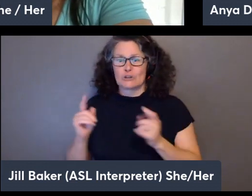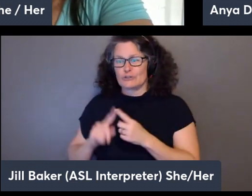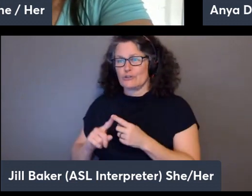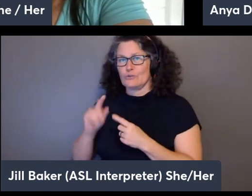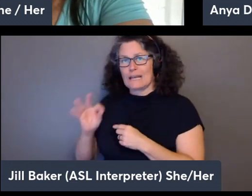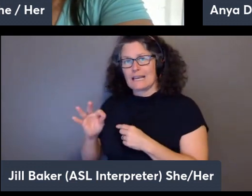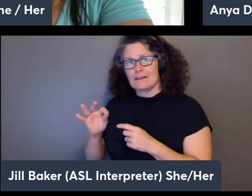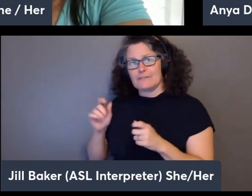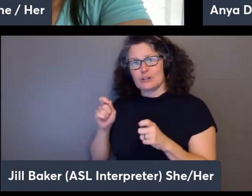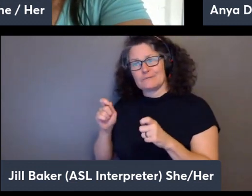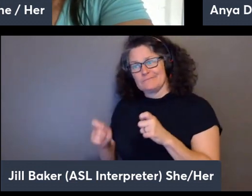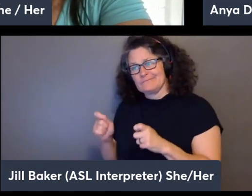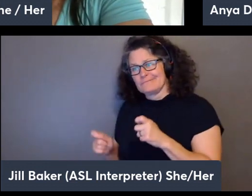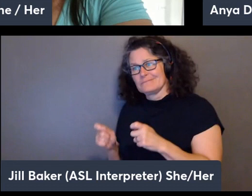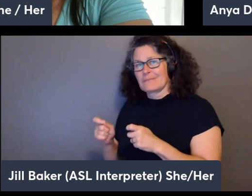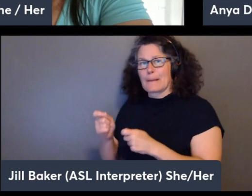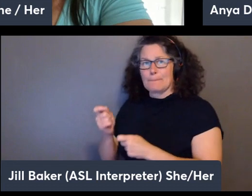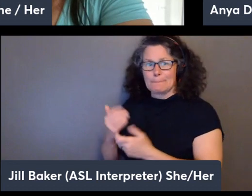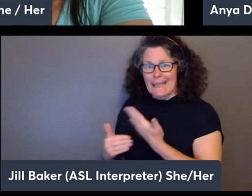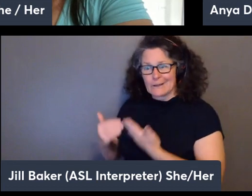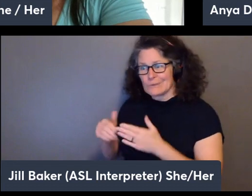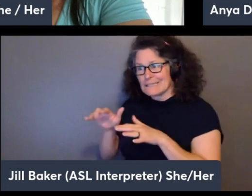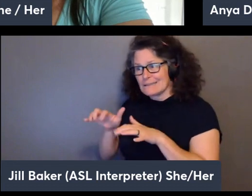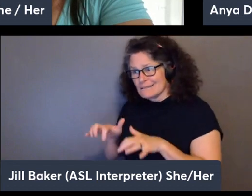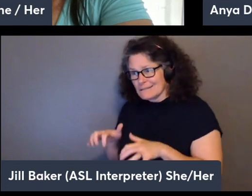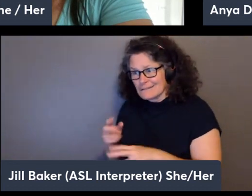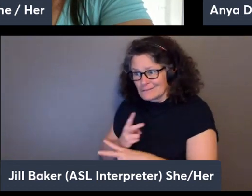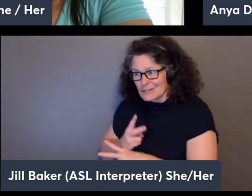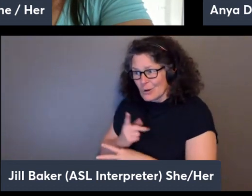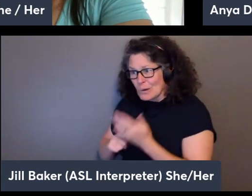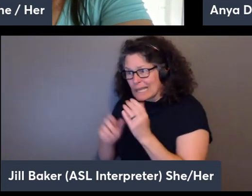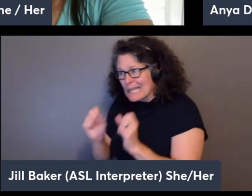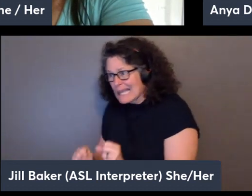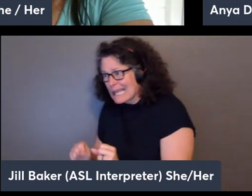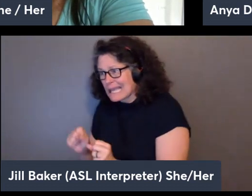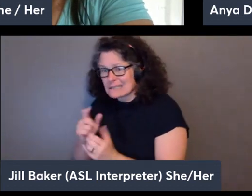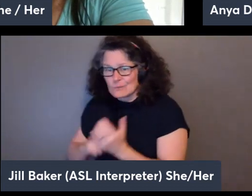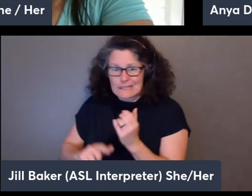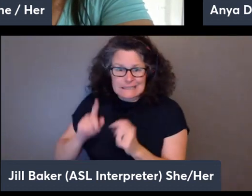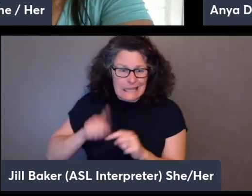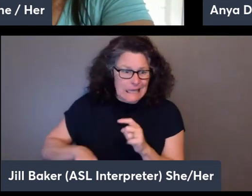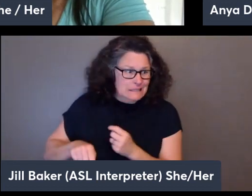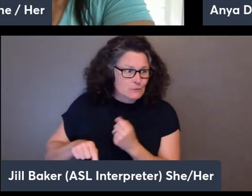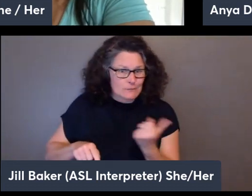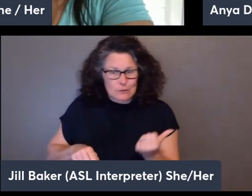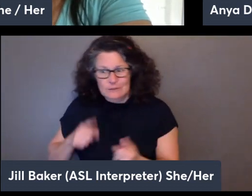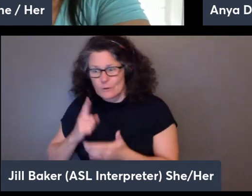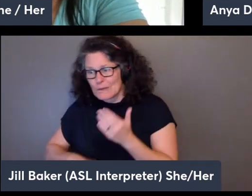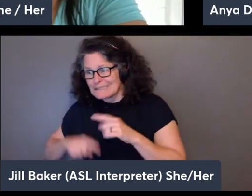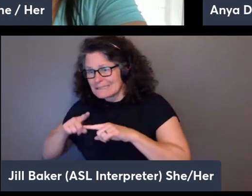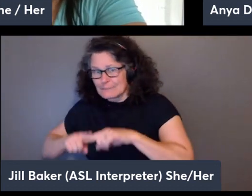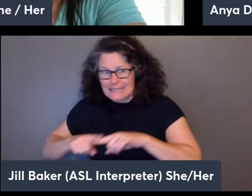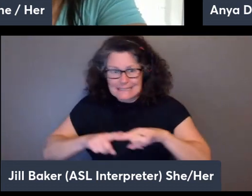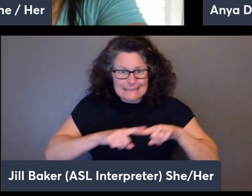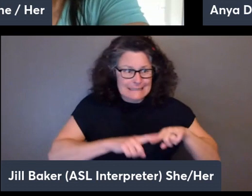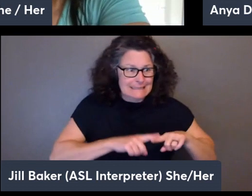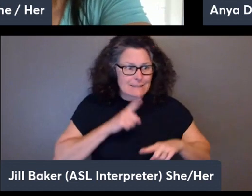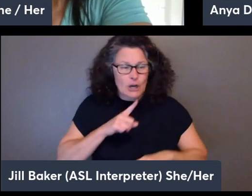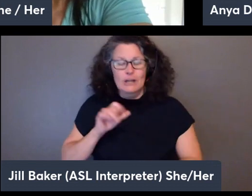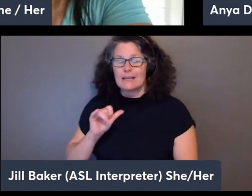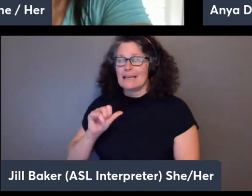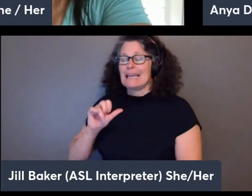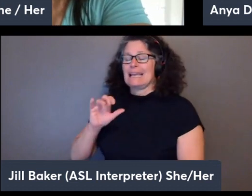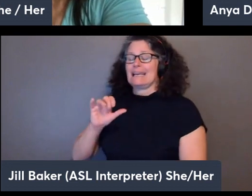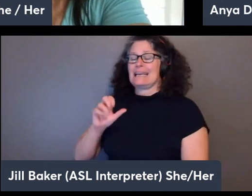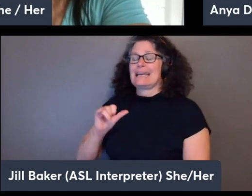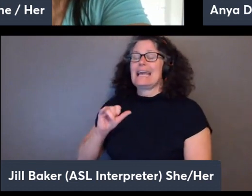provisioning things manually, then you have to somehow figure out what can and cannot be removed and what dependencies are. So infrastructure as code just really